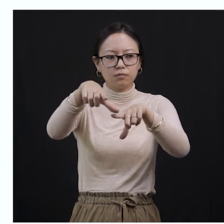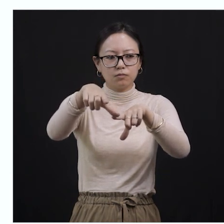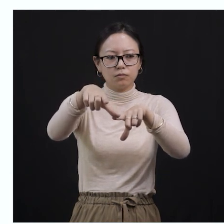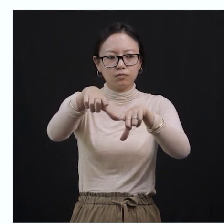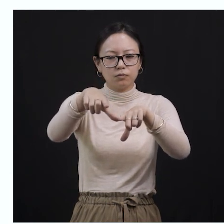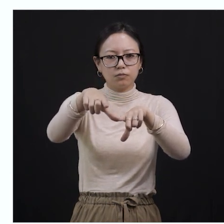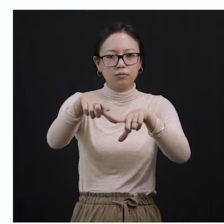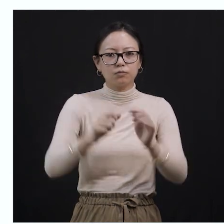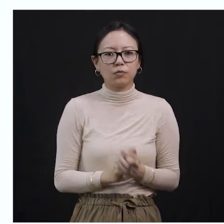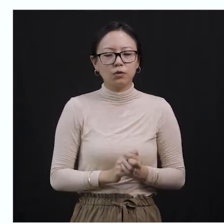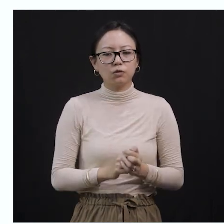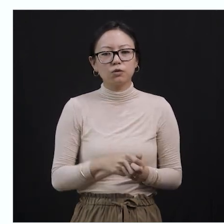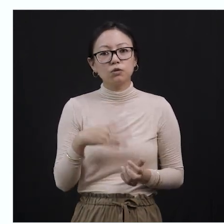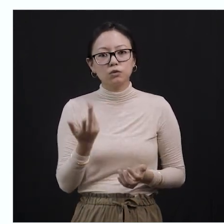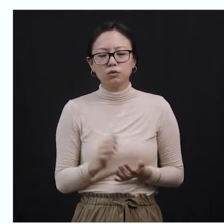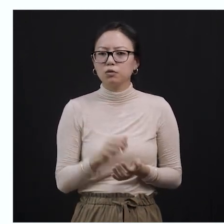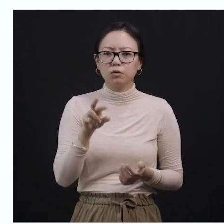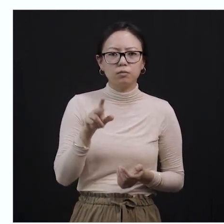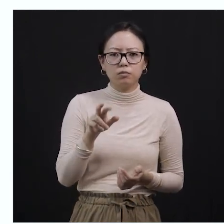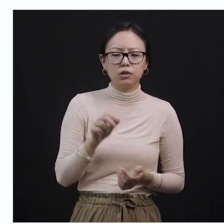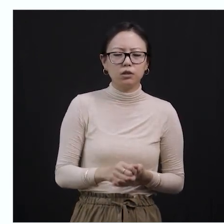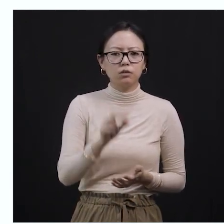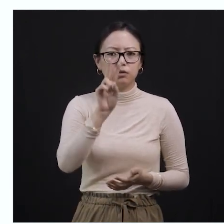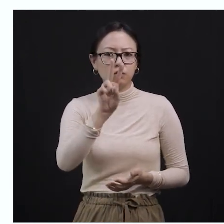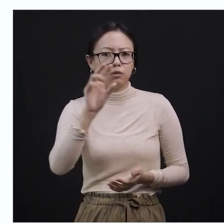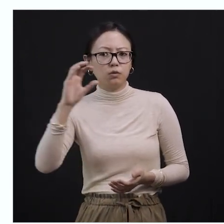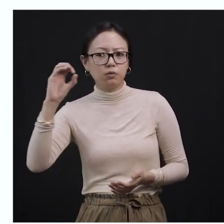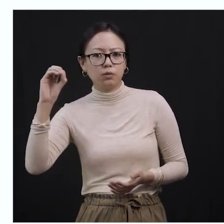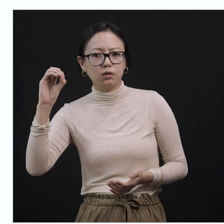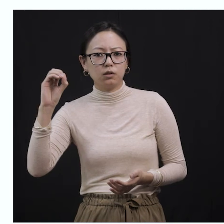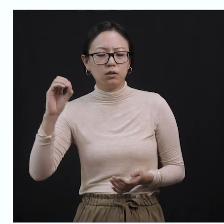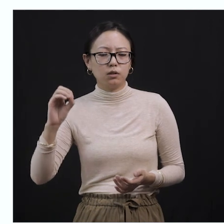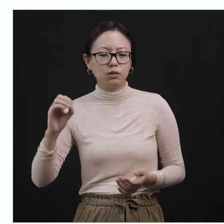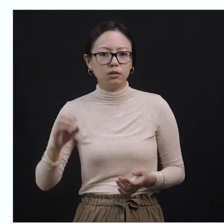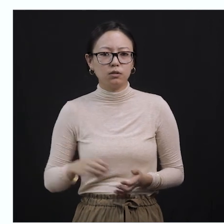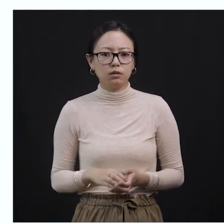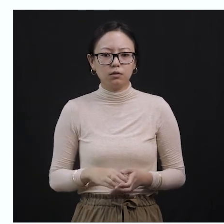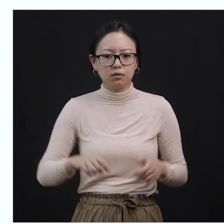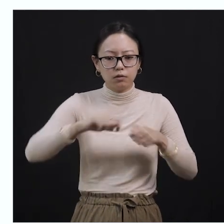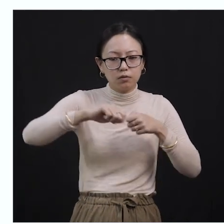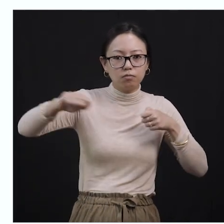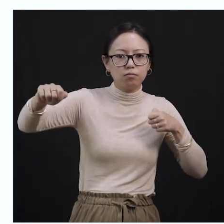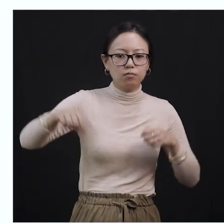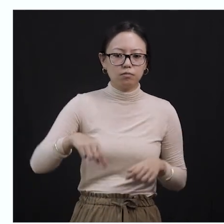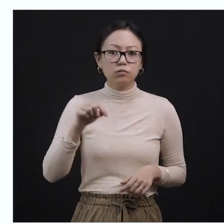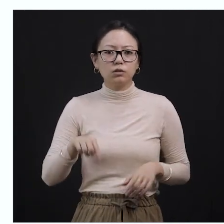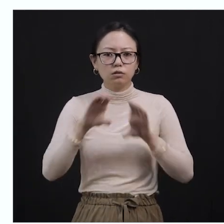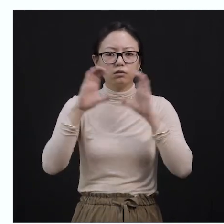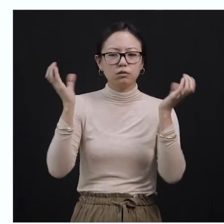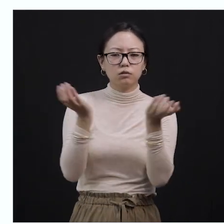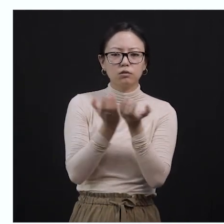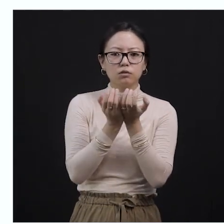and 20. So we can say that this classroom, the length of the classroom is 20